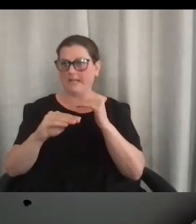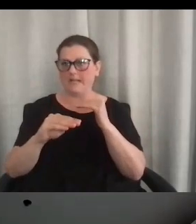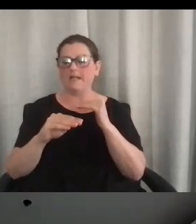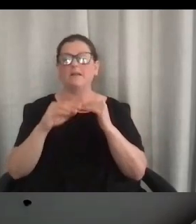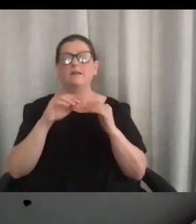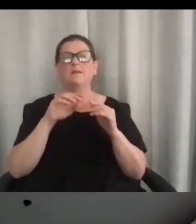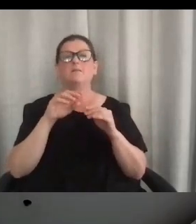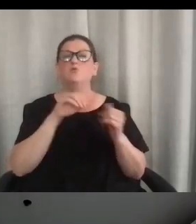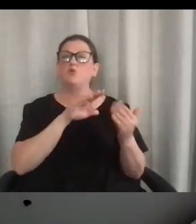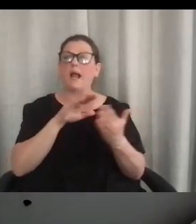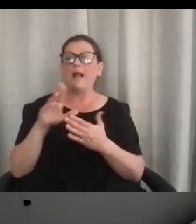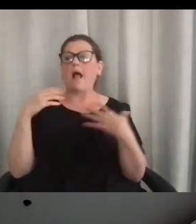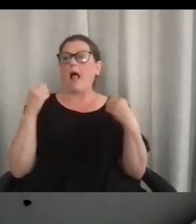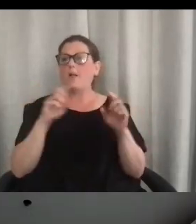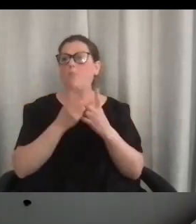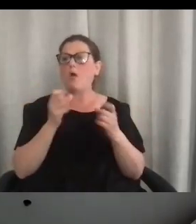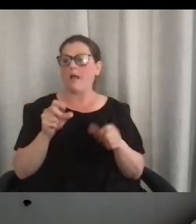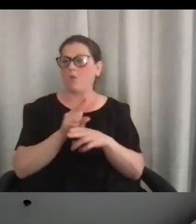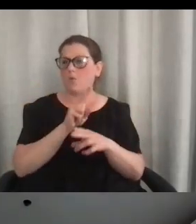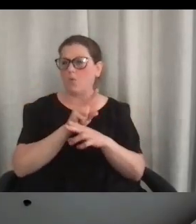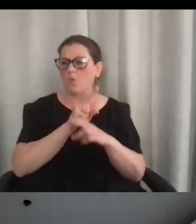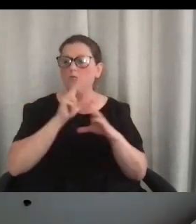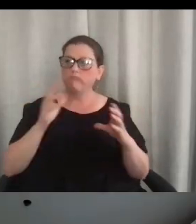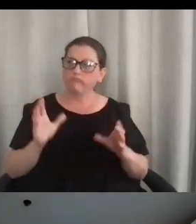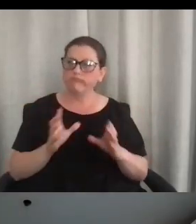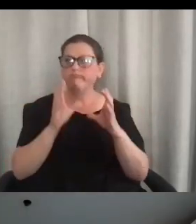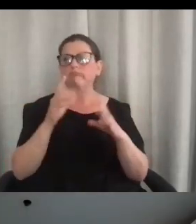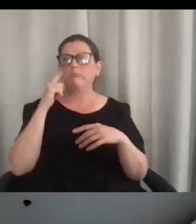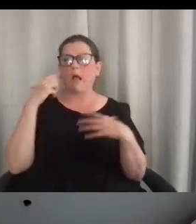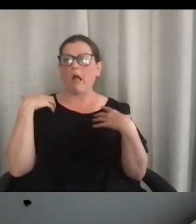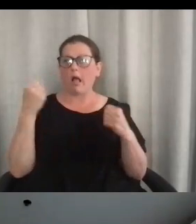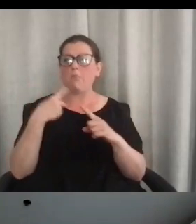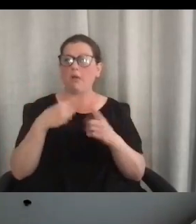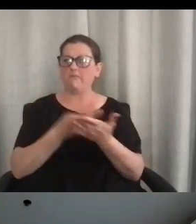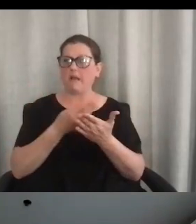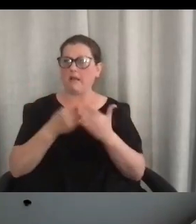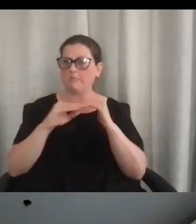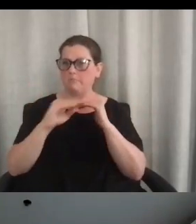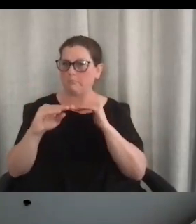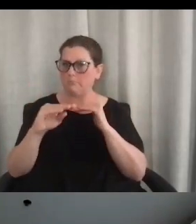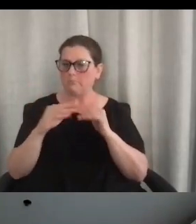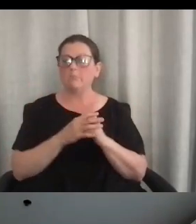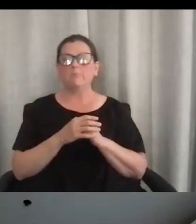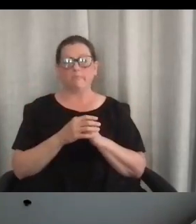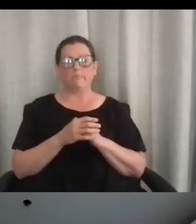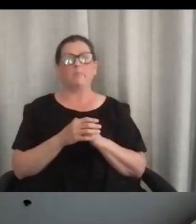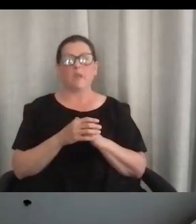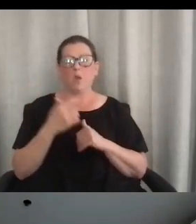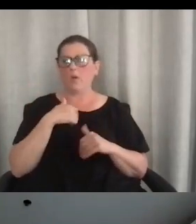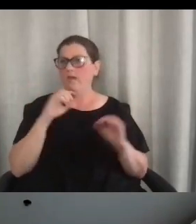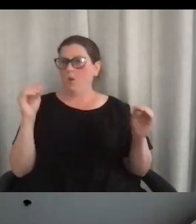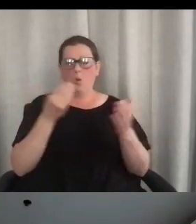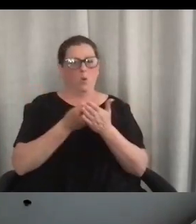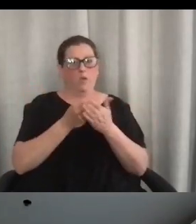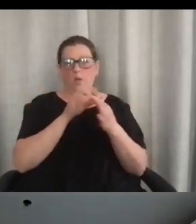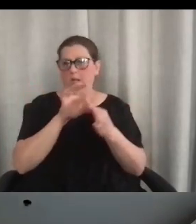health departments can do to promote mental health and financial stability. So we have no financial relationships